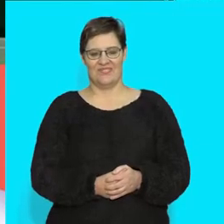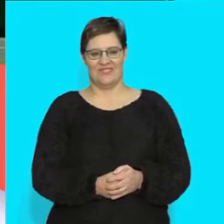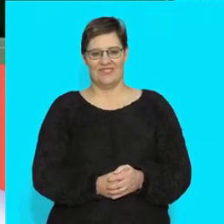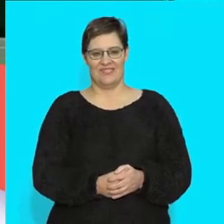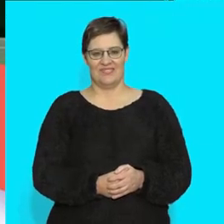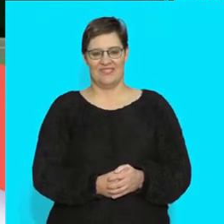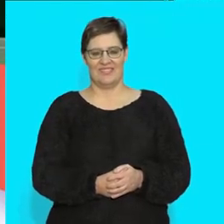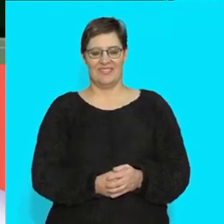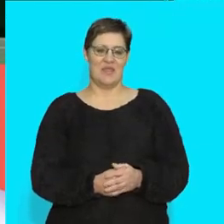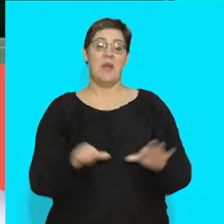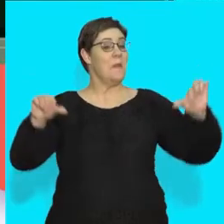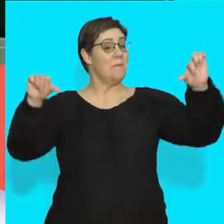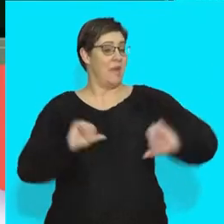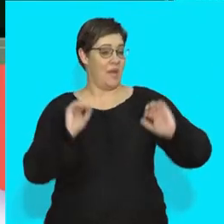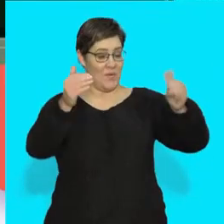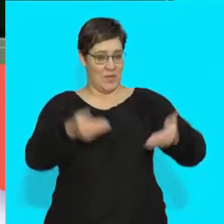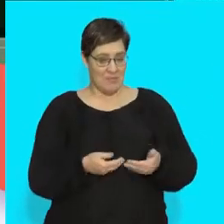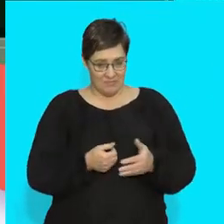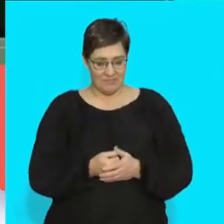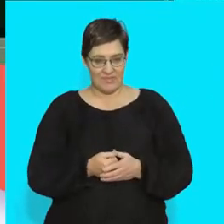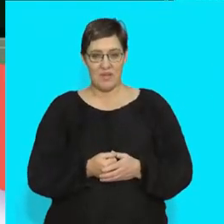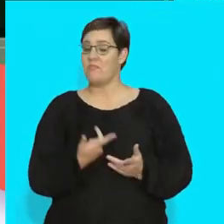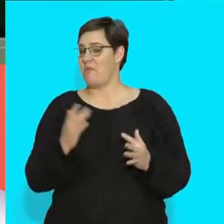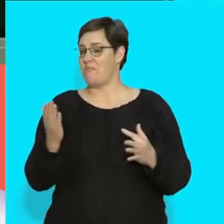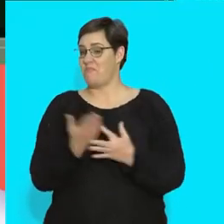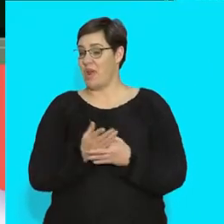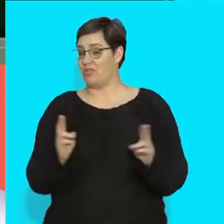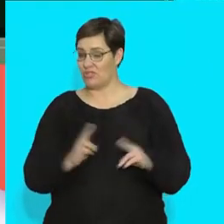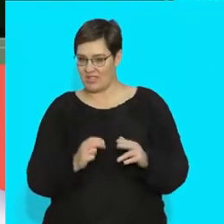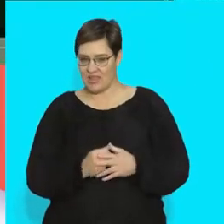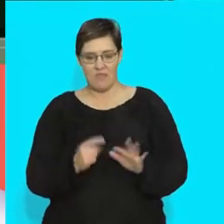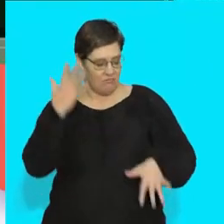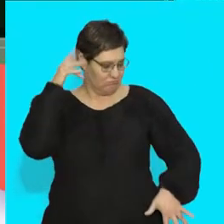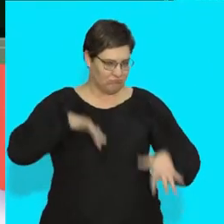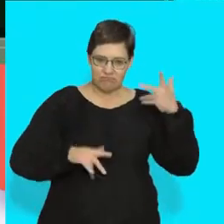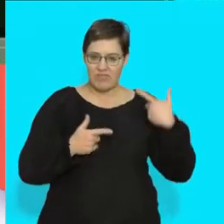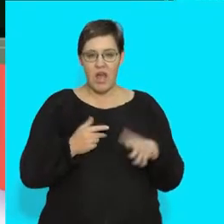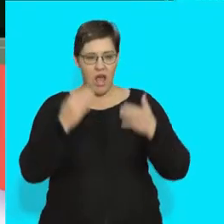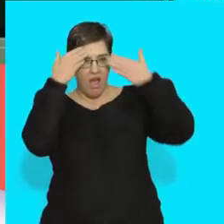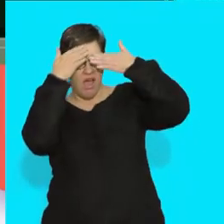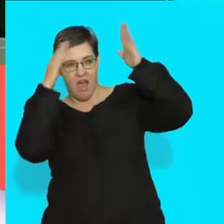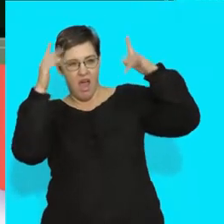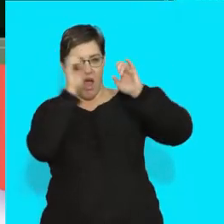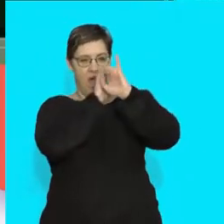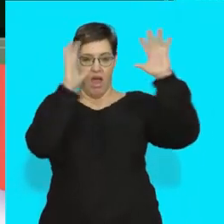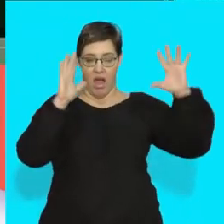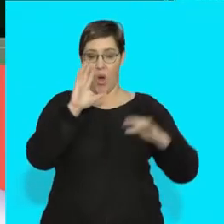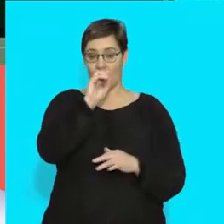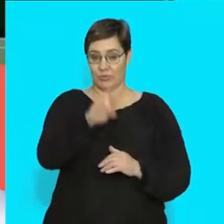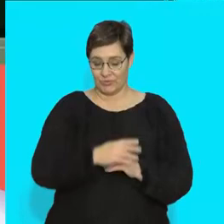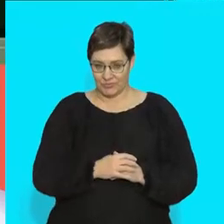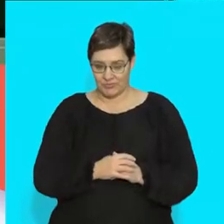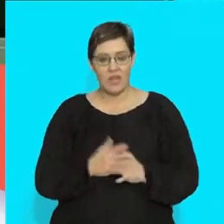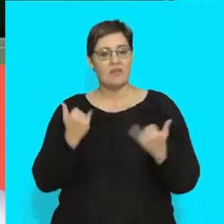Welcome back, Life Sciences, from your wee break. Right, just get the blood flowing, the oxygen flowing. Right, we are looking at